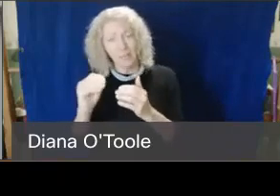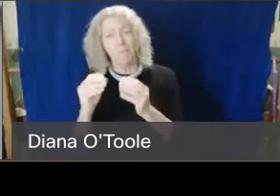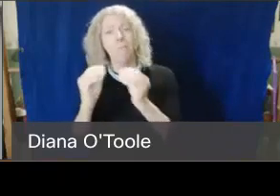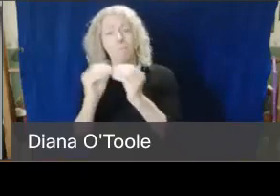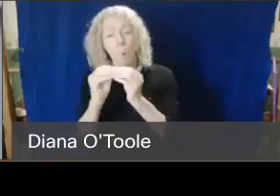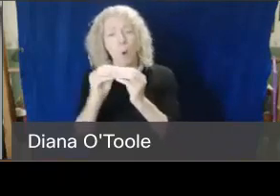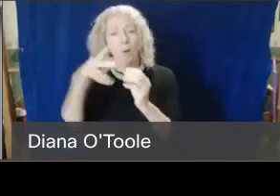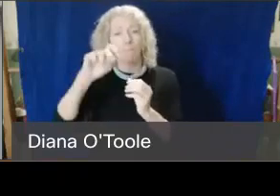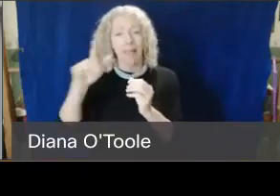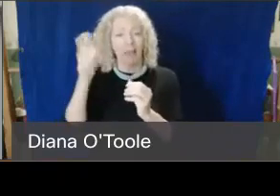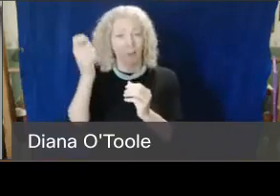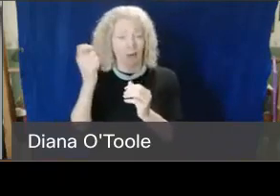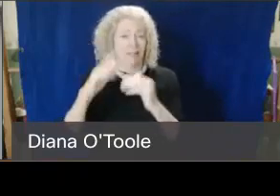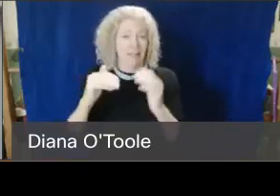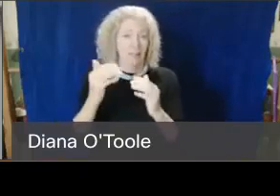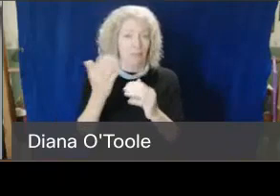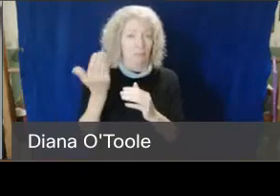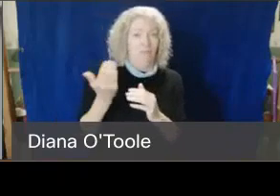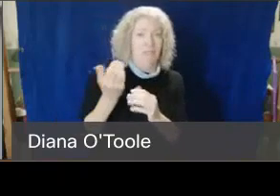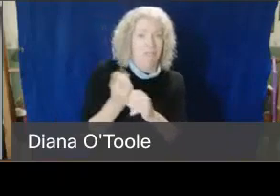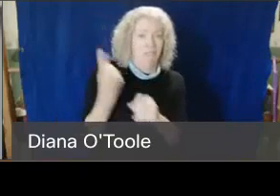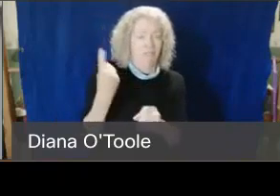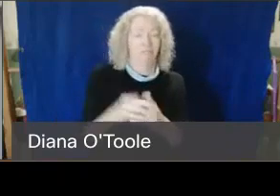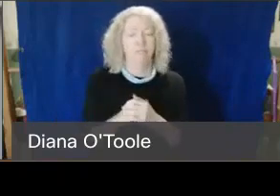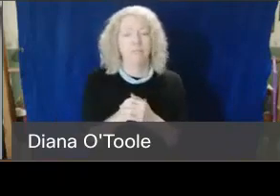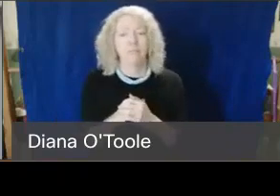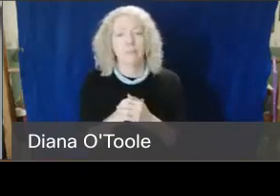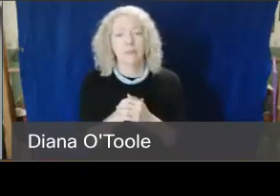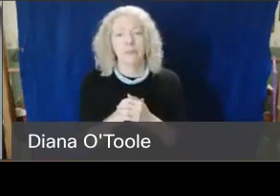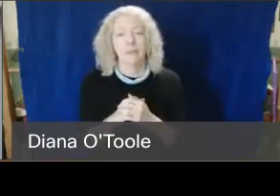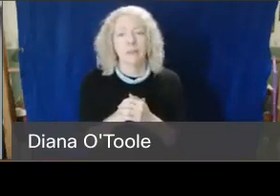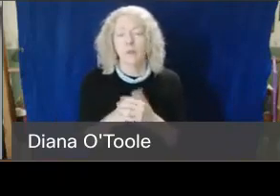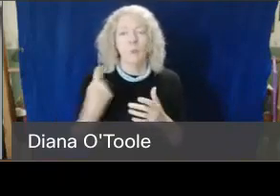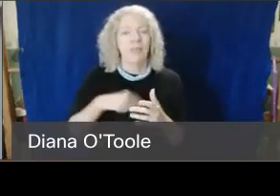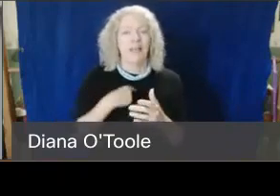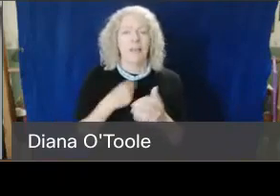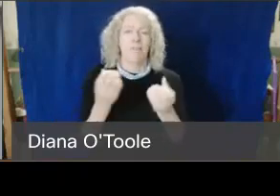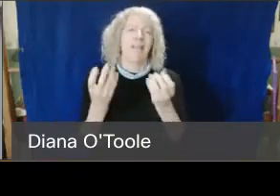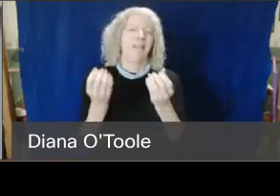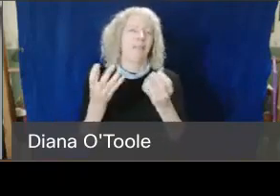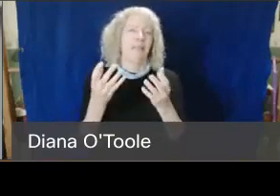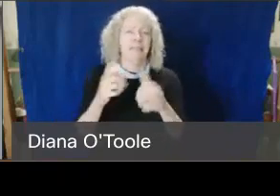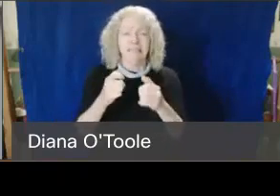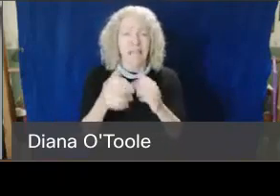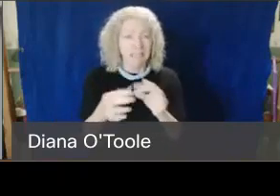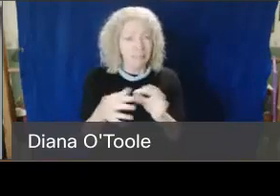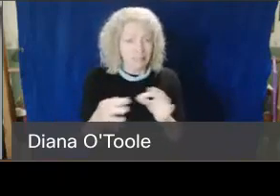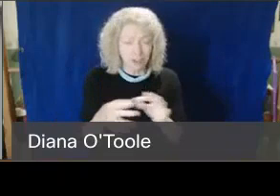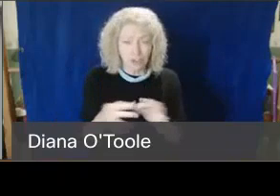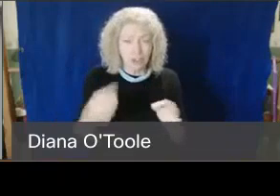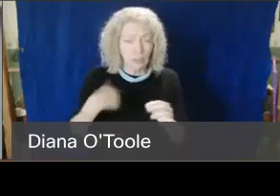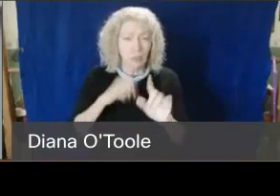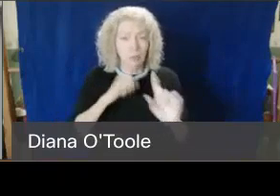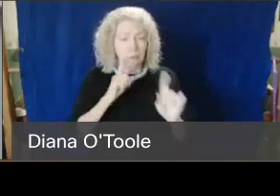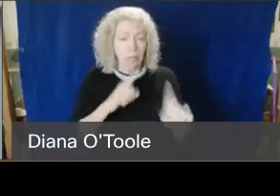Almost 10,000 text messages we've responded to from students back to us